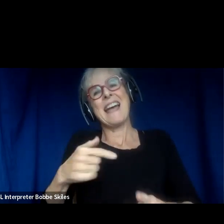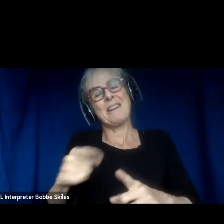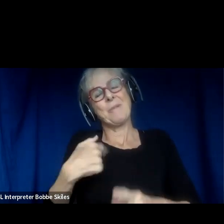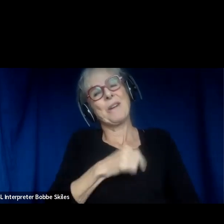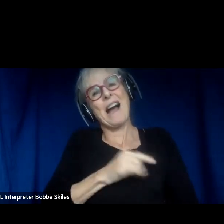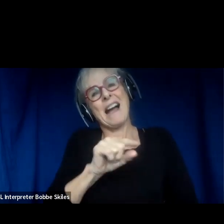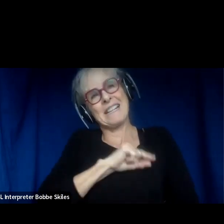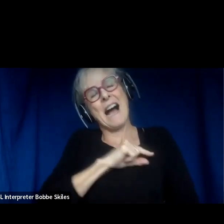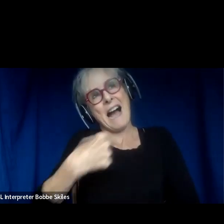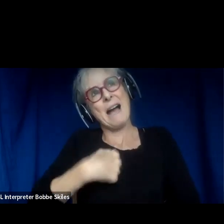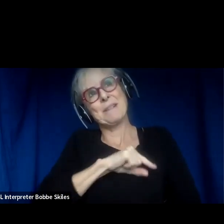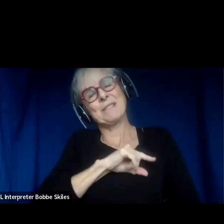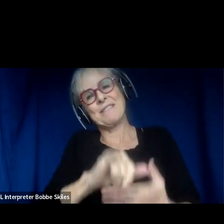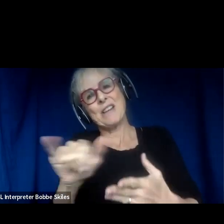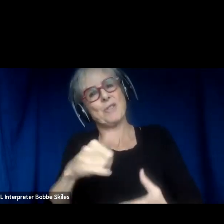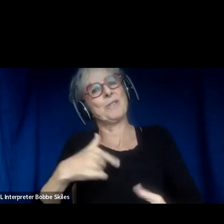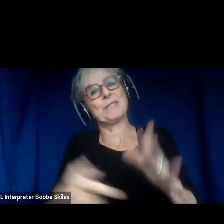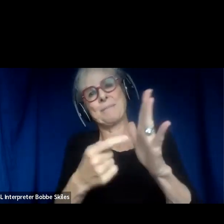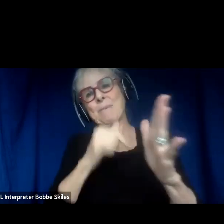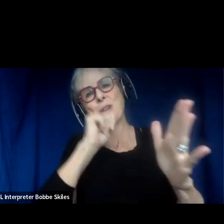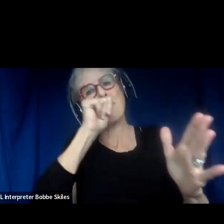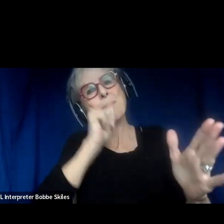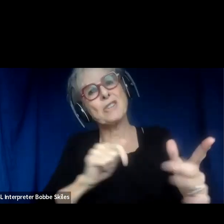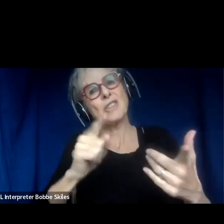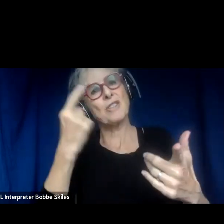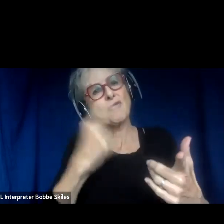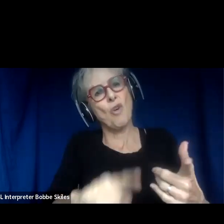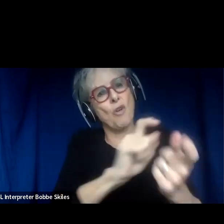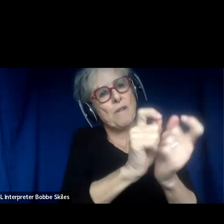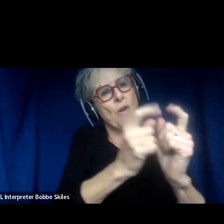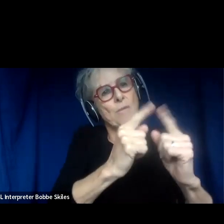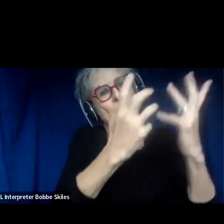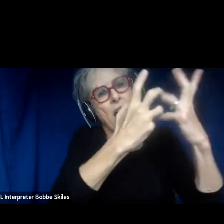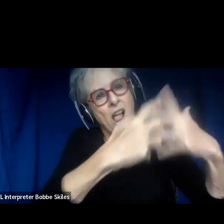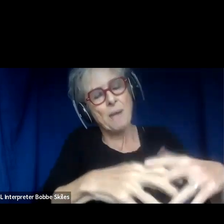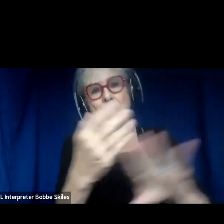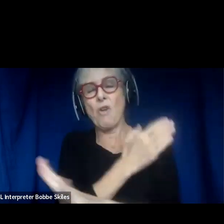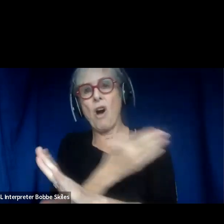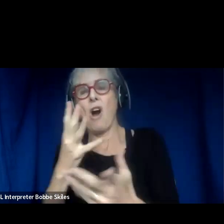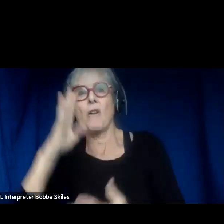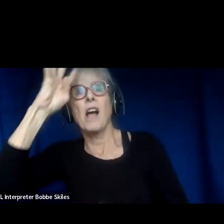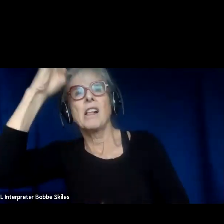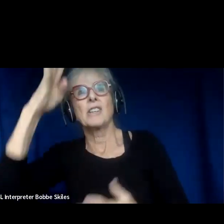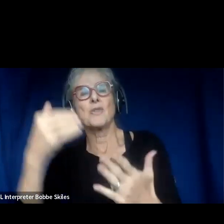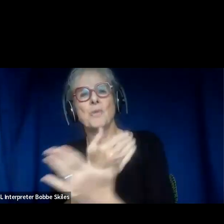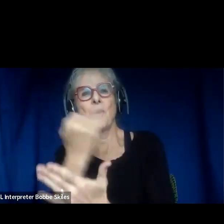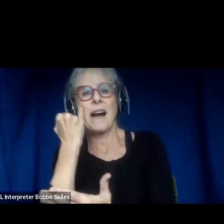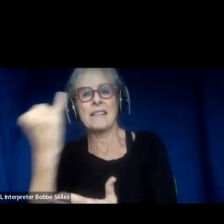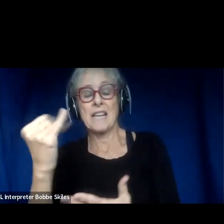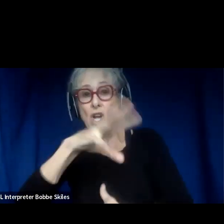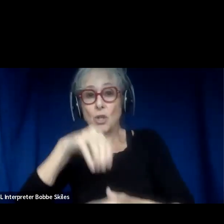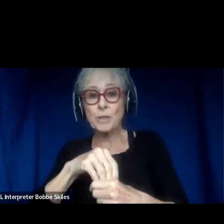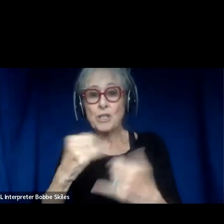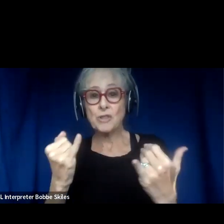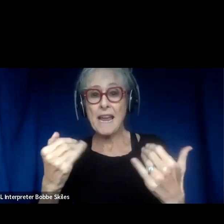these reforms to play out before I'm coming back with the next ideas of new changes, including today. I've got 6 recommendations for